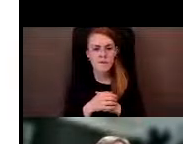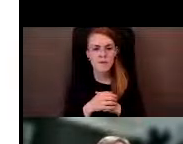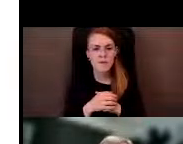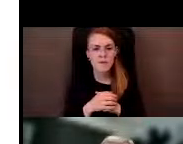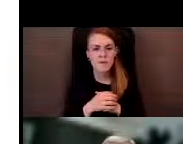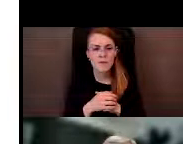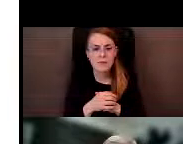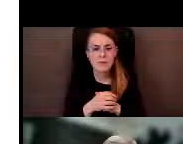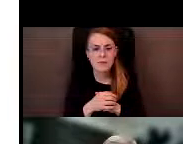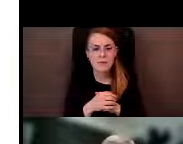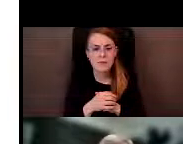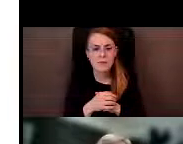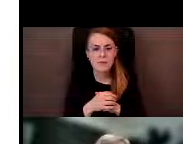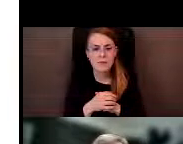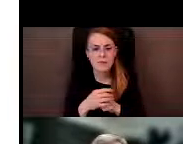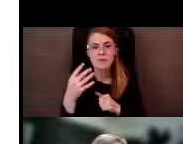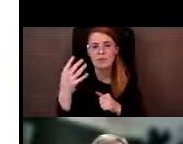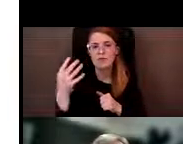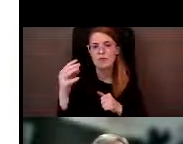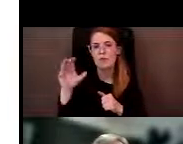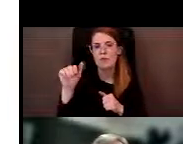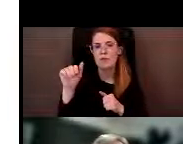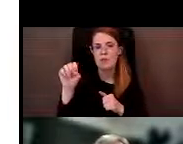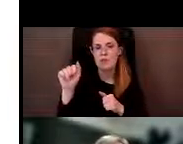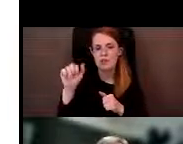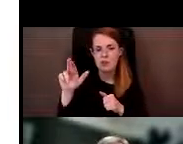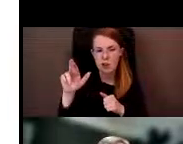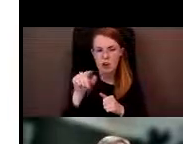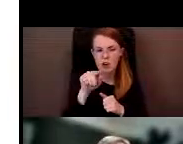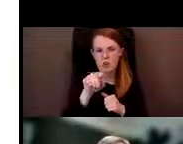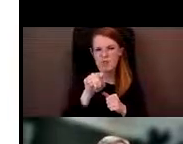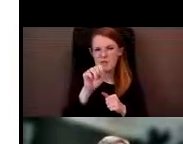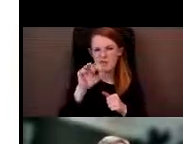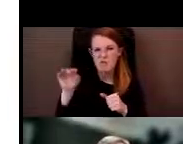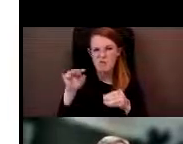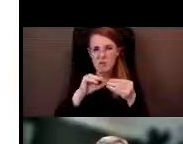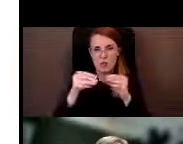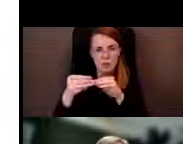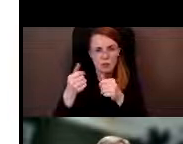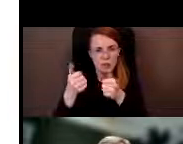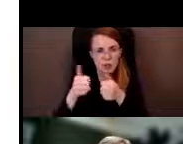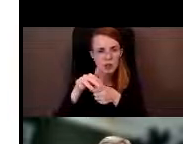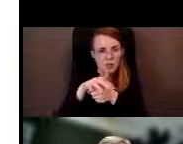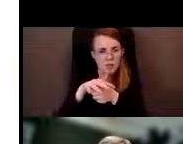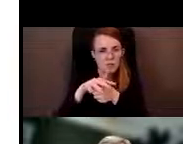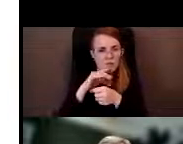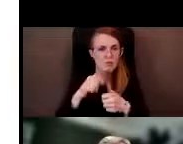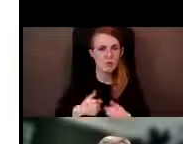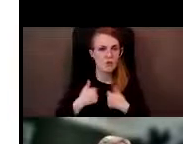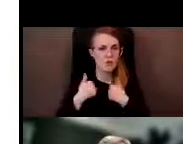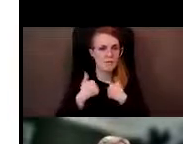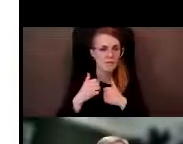4 is Kesar, 5 Kitchen, 6 Kelly, Poole, Ellis,